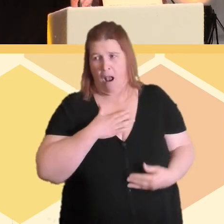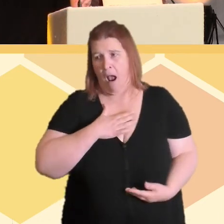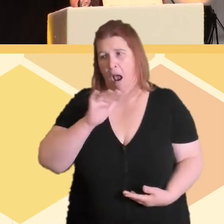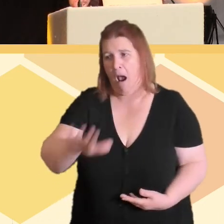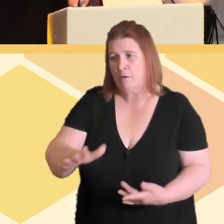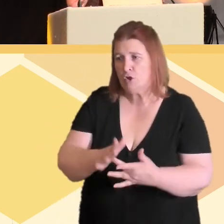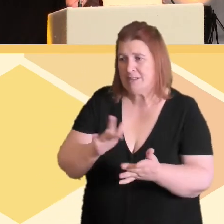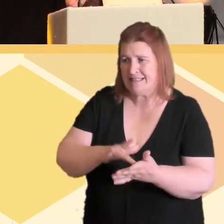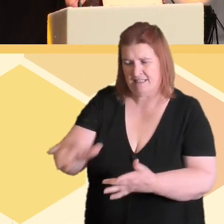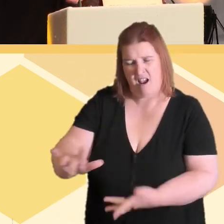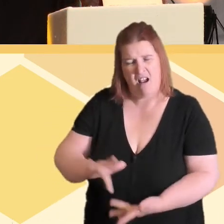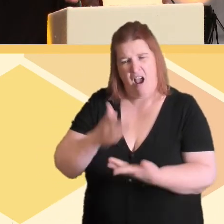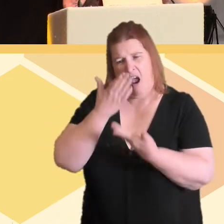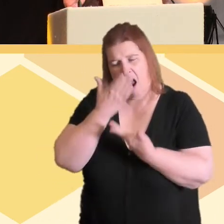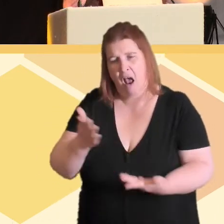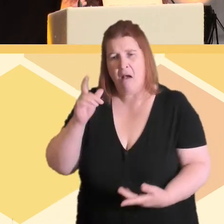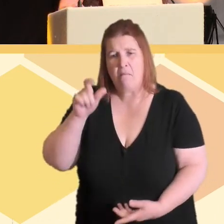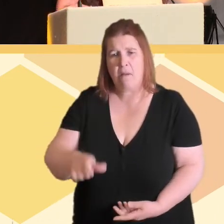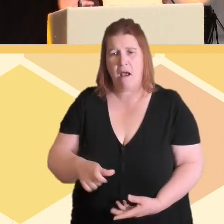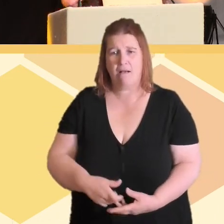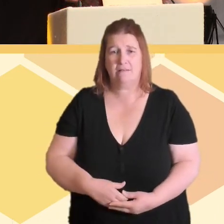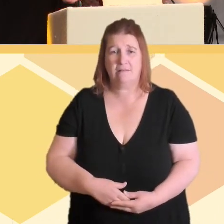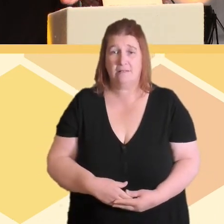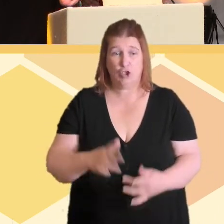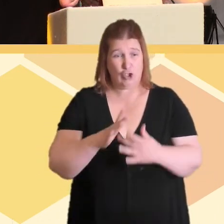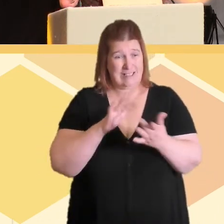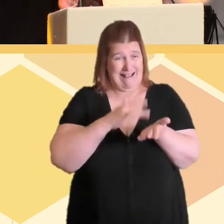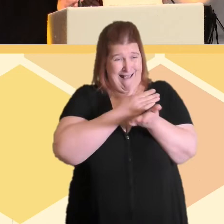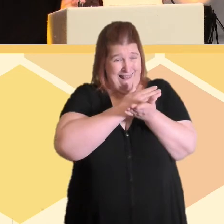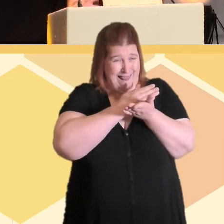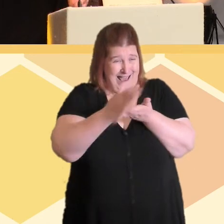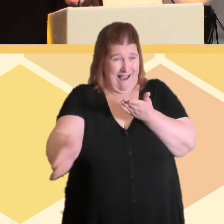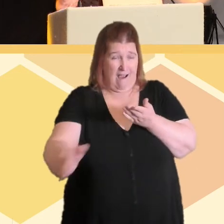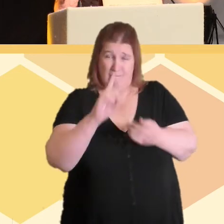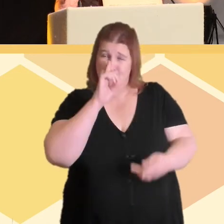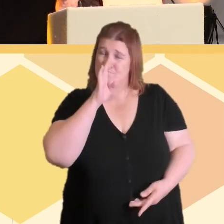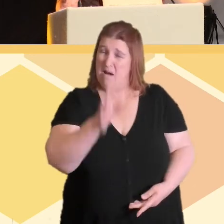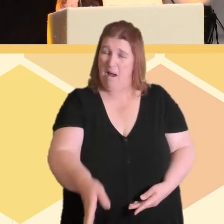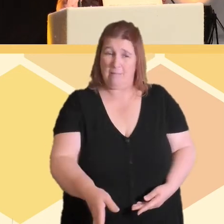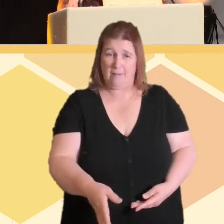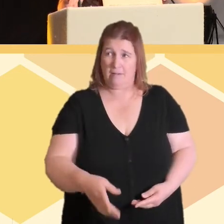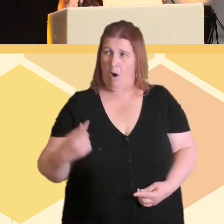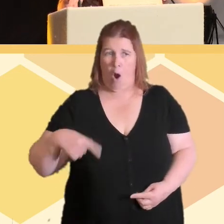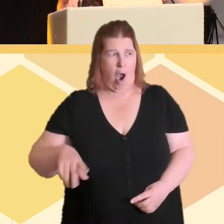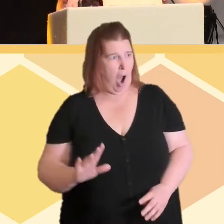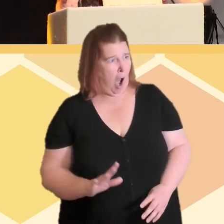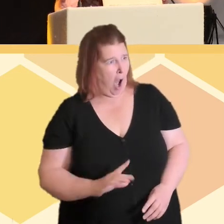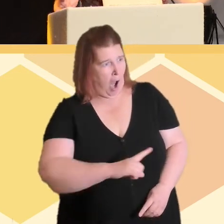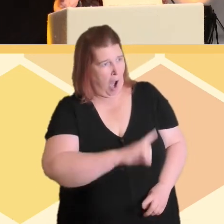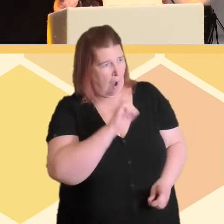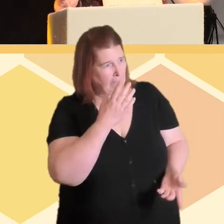he had integrity. He talked about things that were as clear as daylight, but were considered taboo.